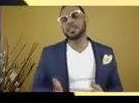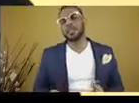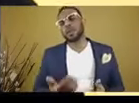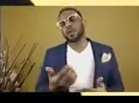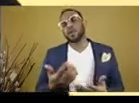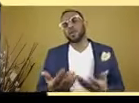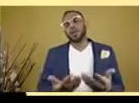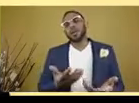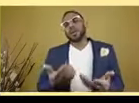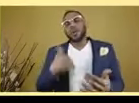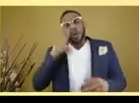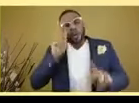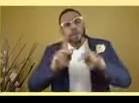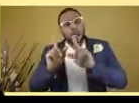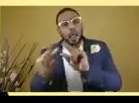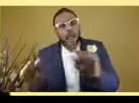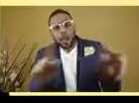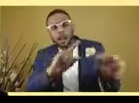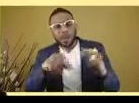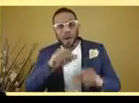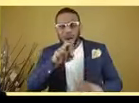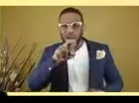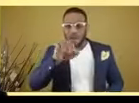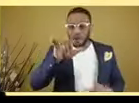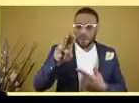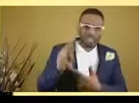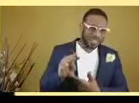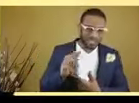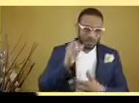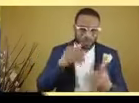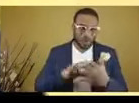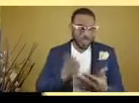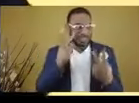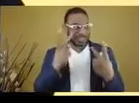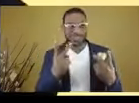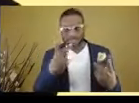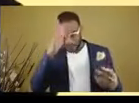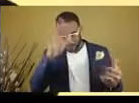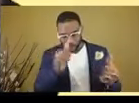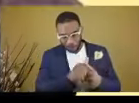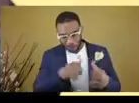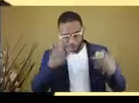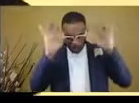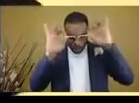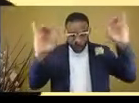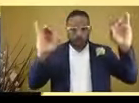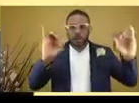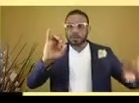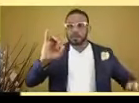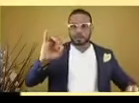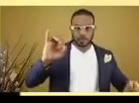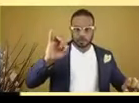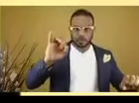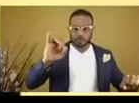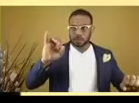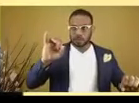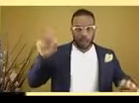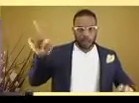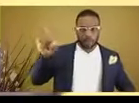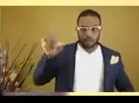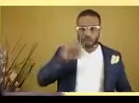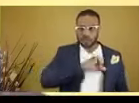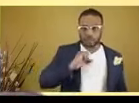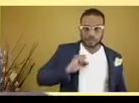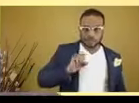We hear people talking about racism when they see that guy with the horns and not inside of the Senate, and